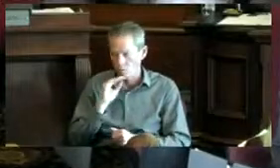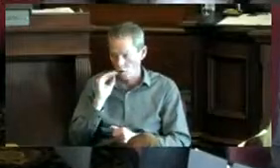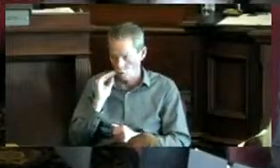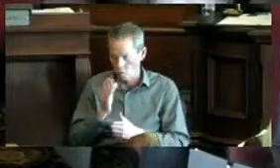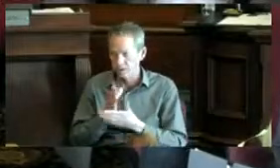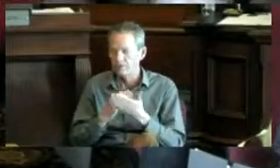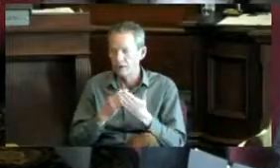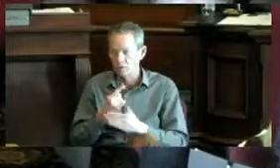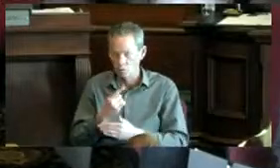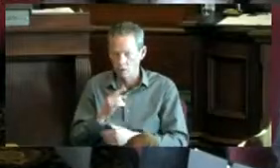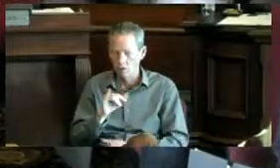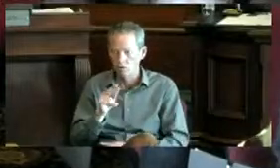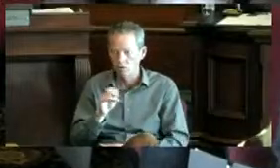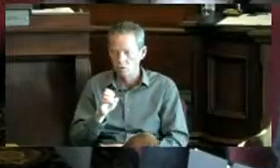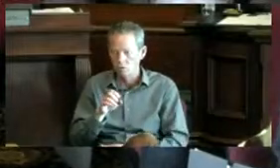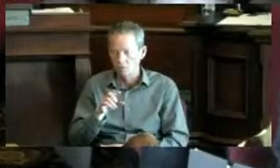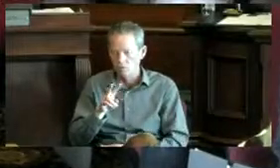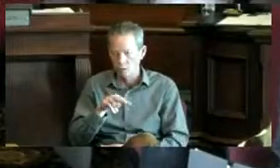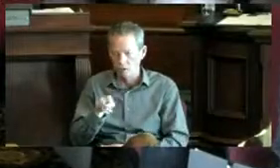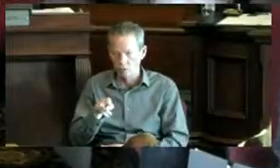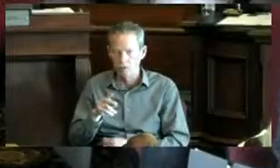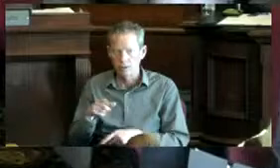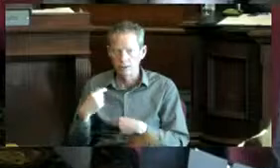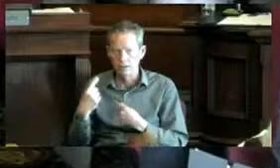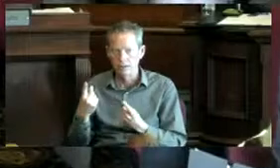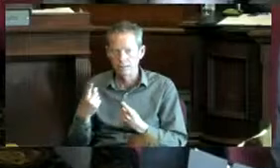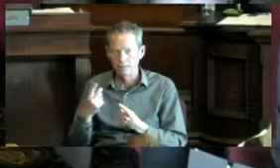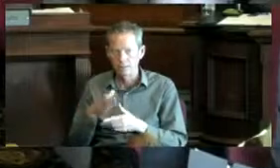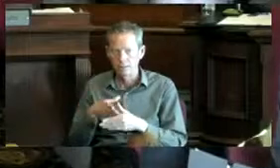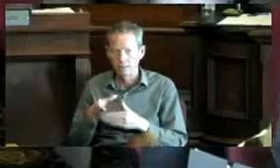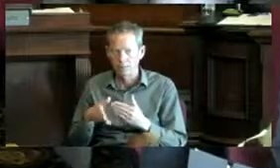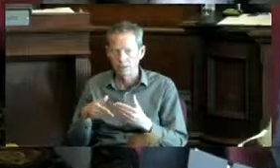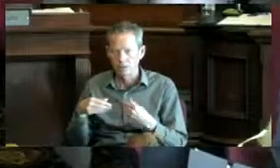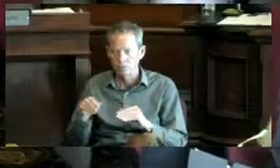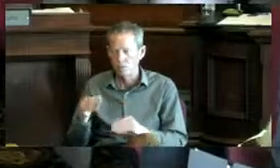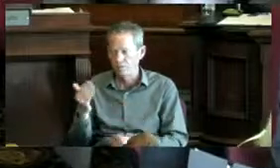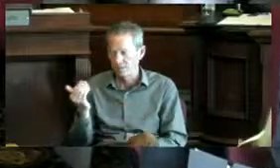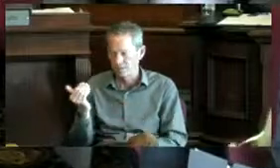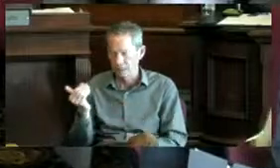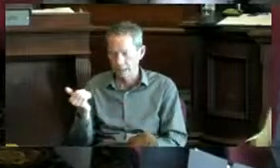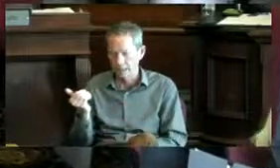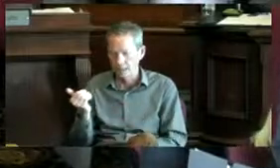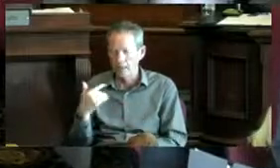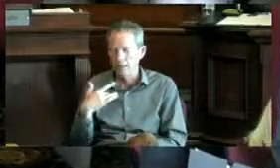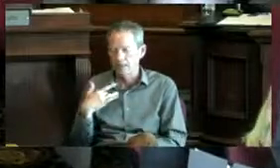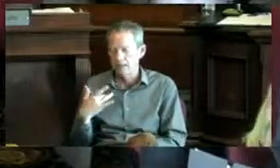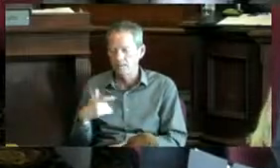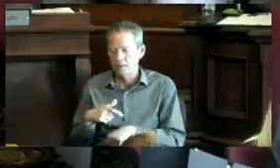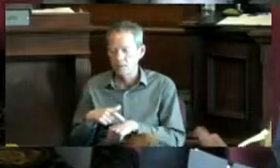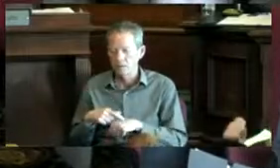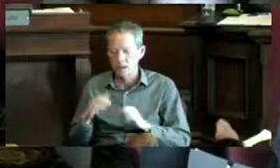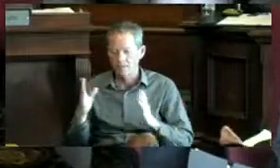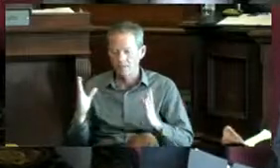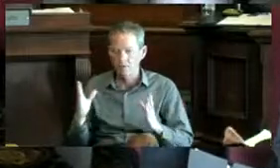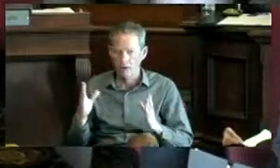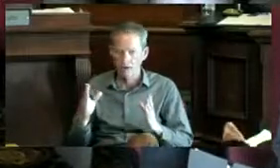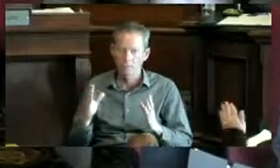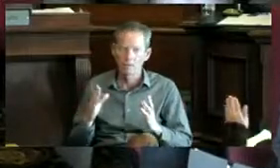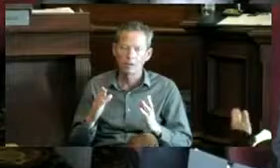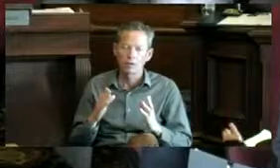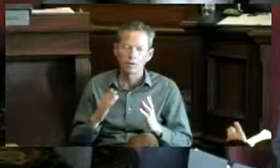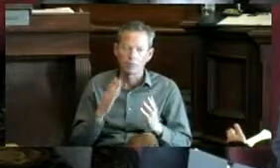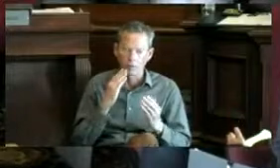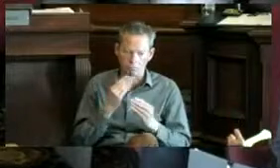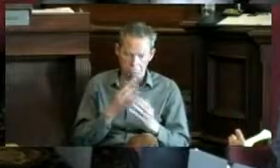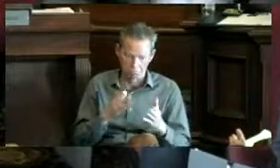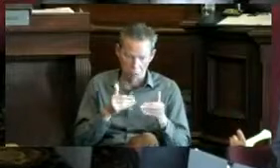in June of 2022. And since then, we have completed and sold 15. And the typical time frame from notice to proceed